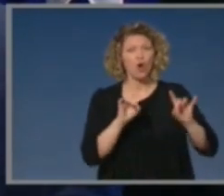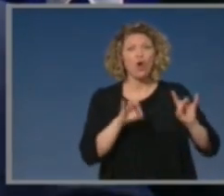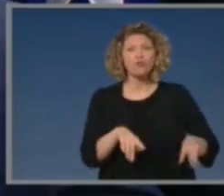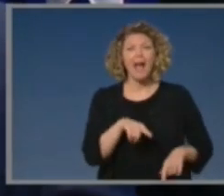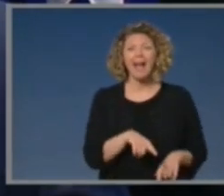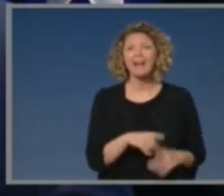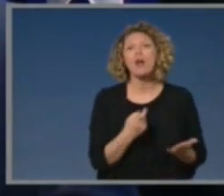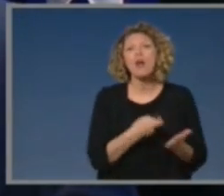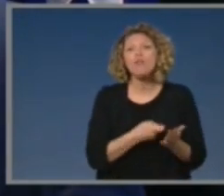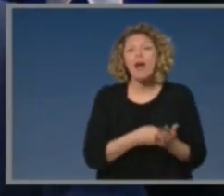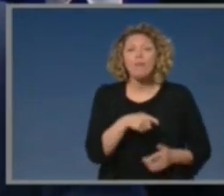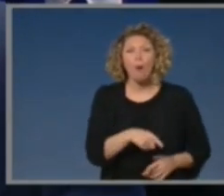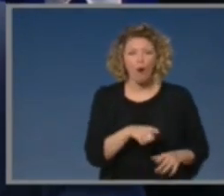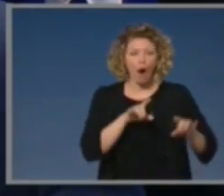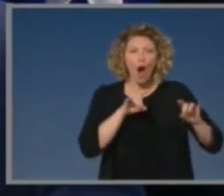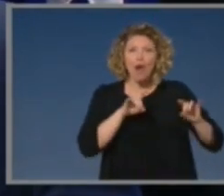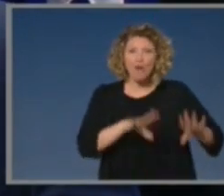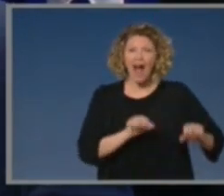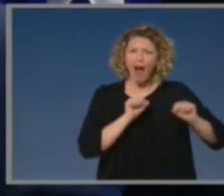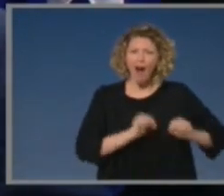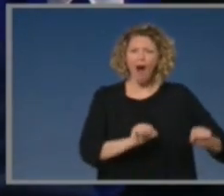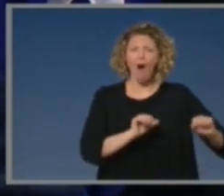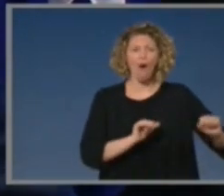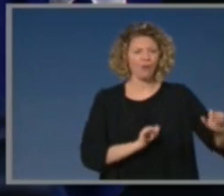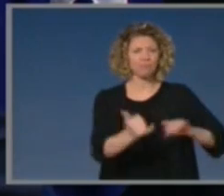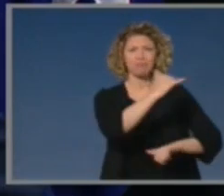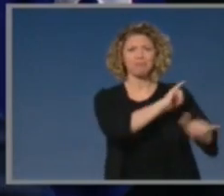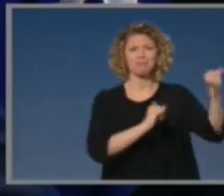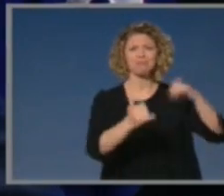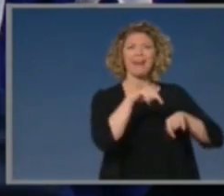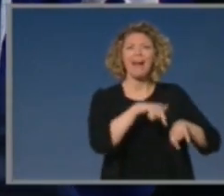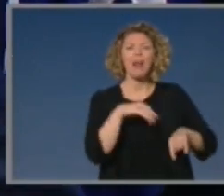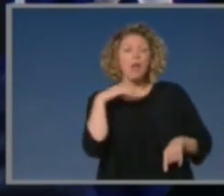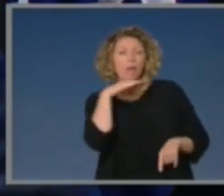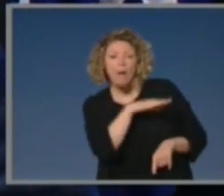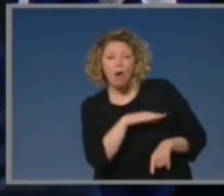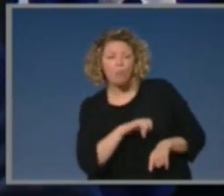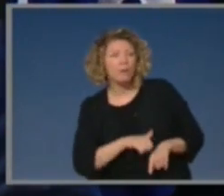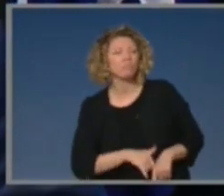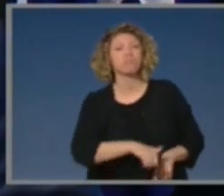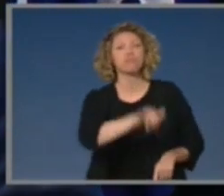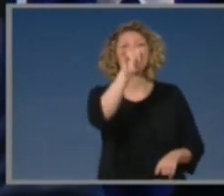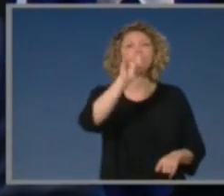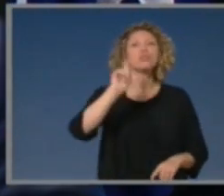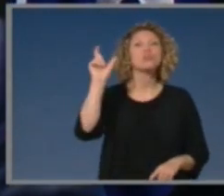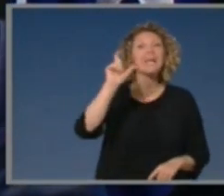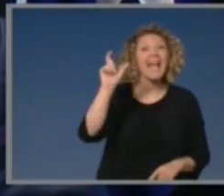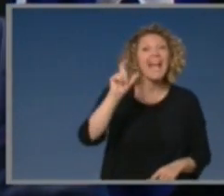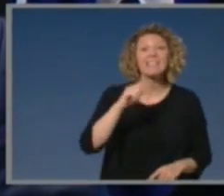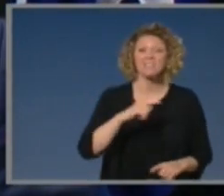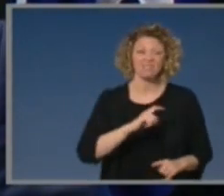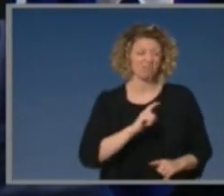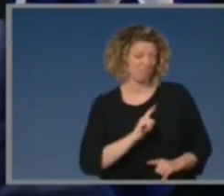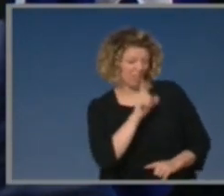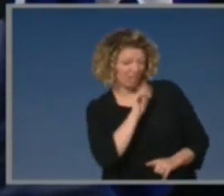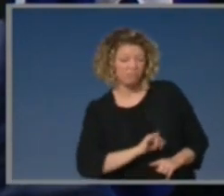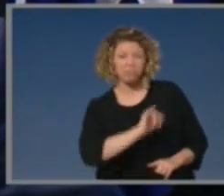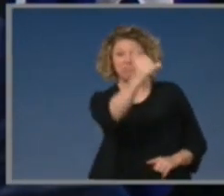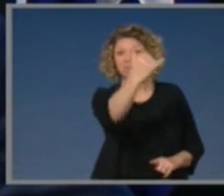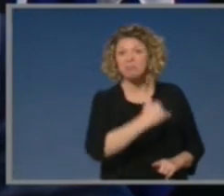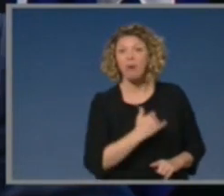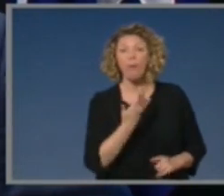to Cairns. About that time, I would expect everything being equal that would be able to, fly from Melbourne to